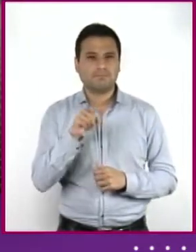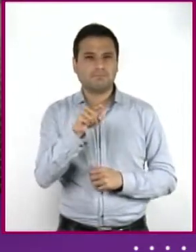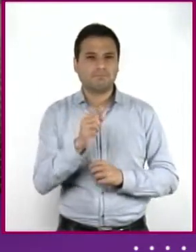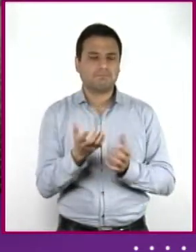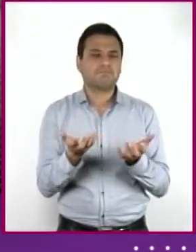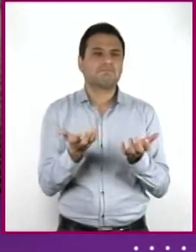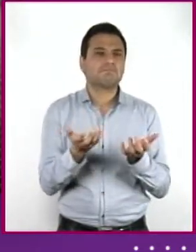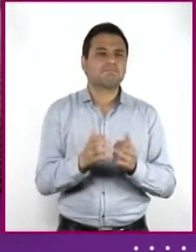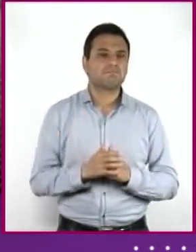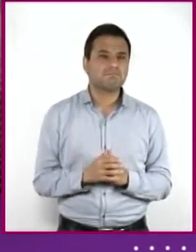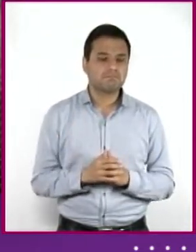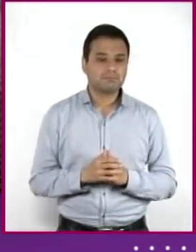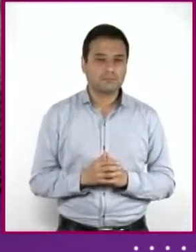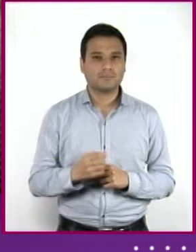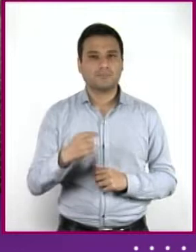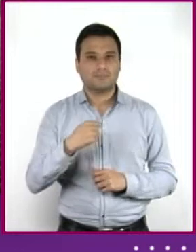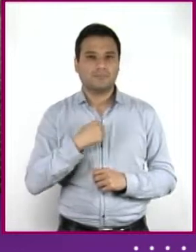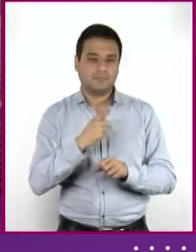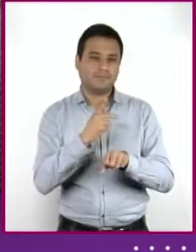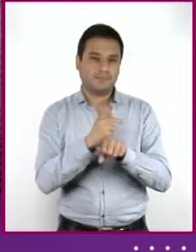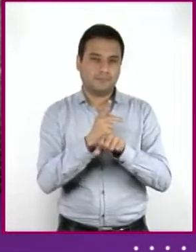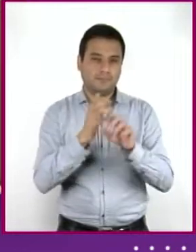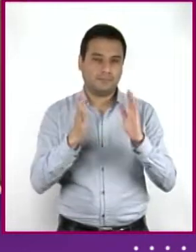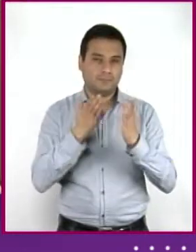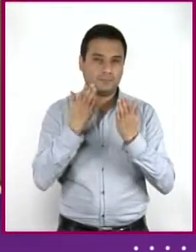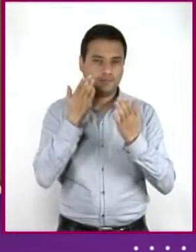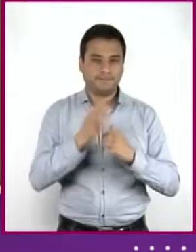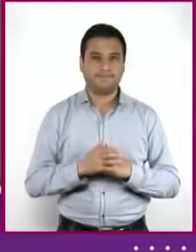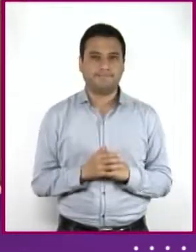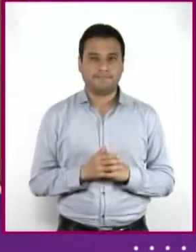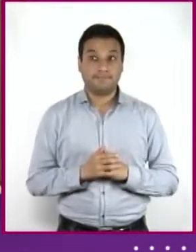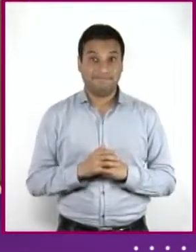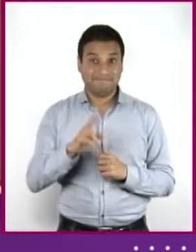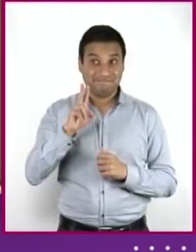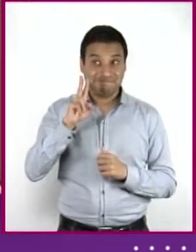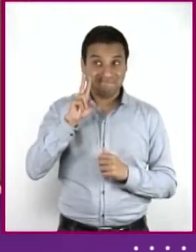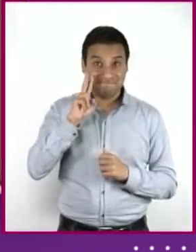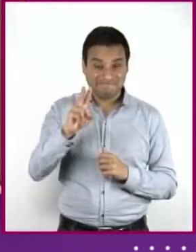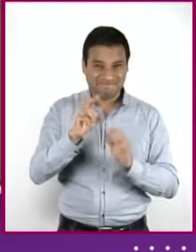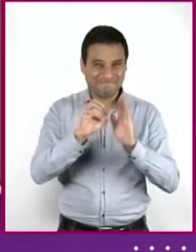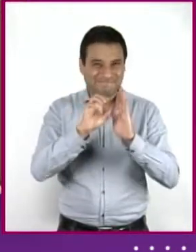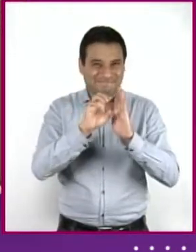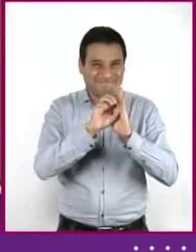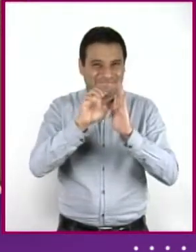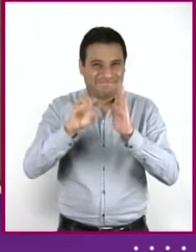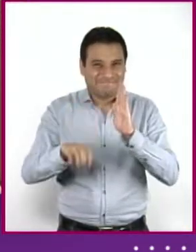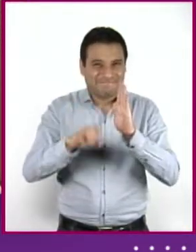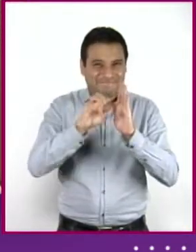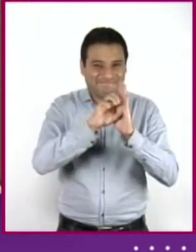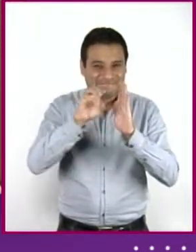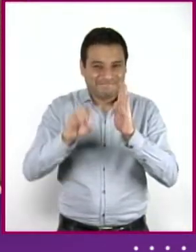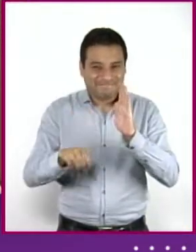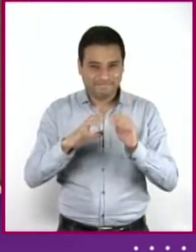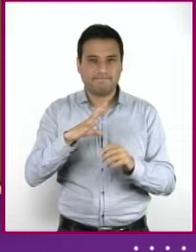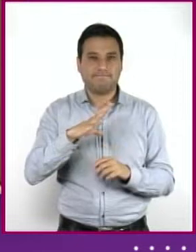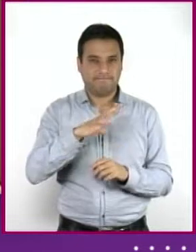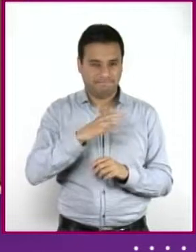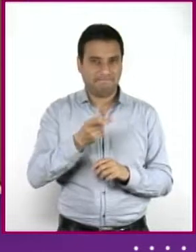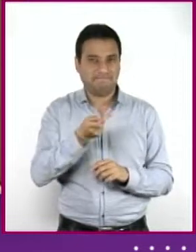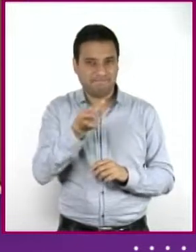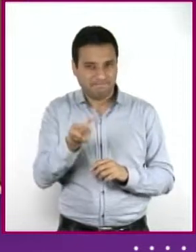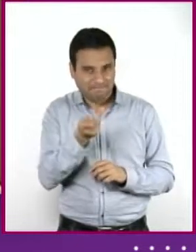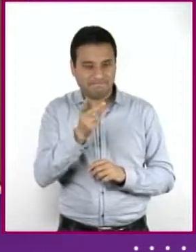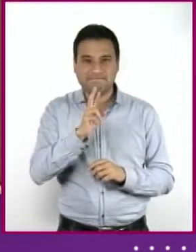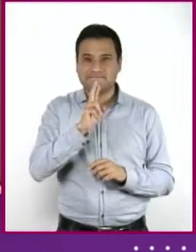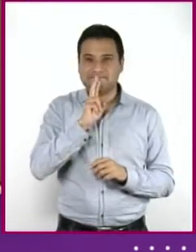do? I'm a high school student. ¿Vieron que en los ejemplos anteriores se hicieron varias preguntas y